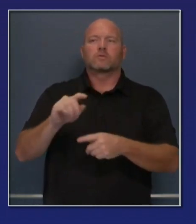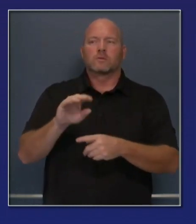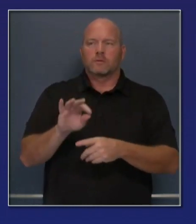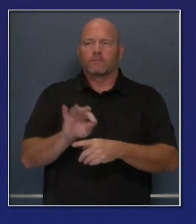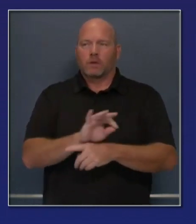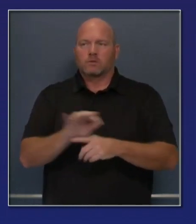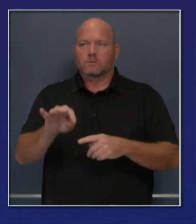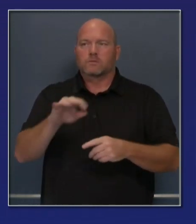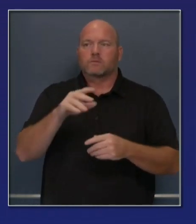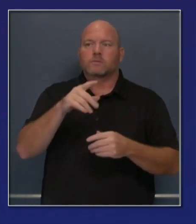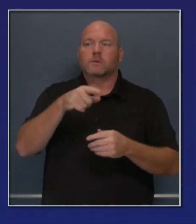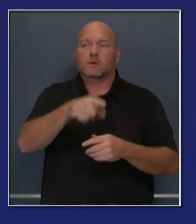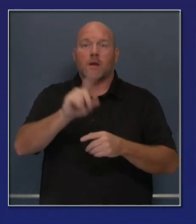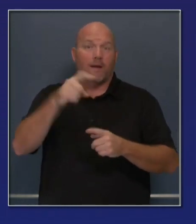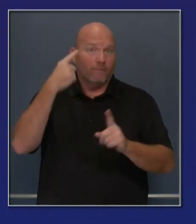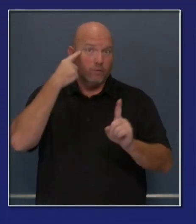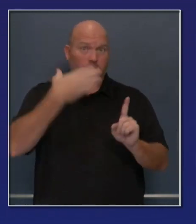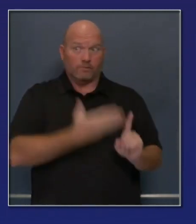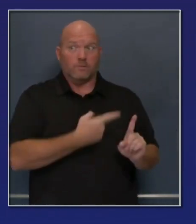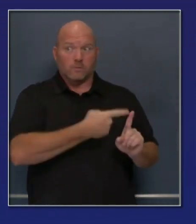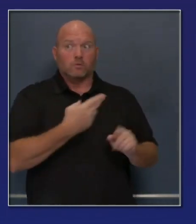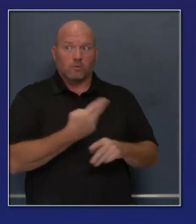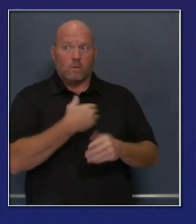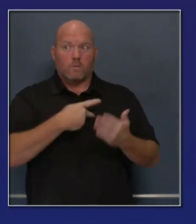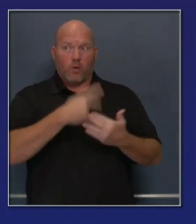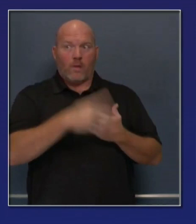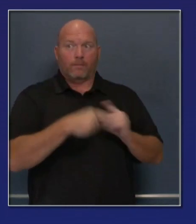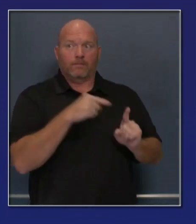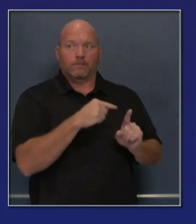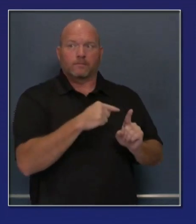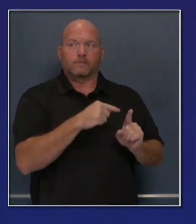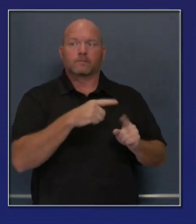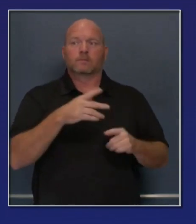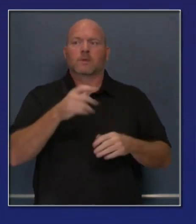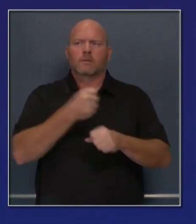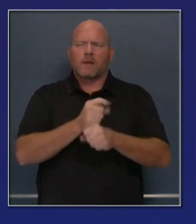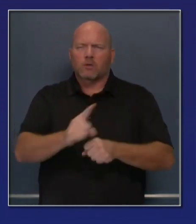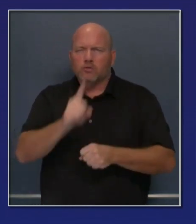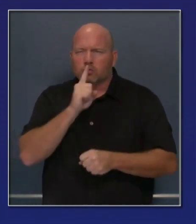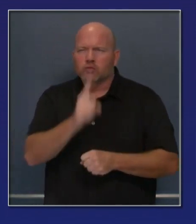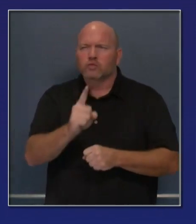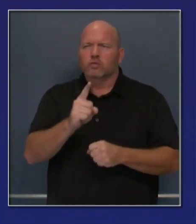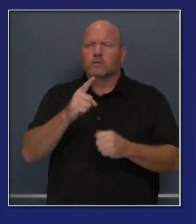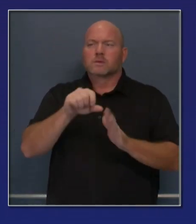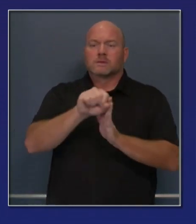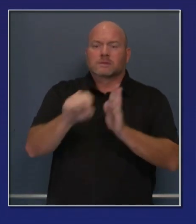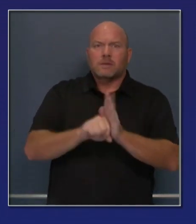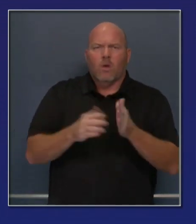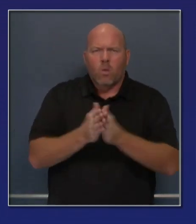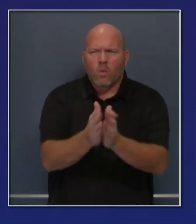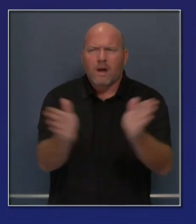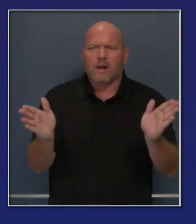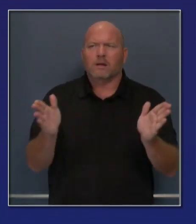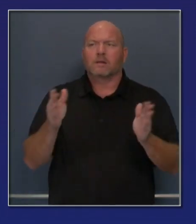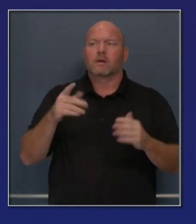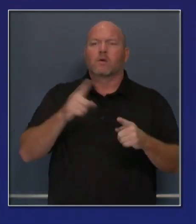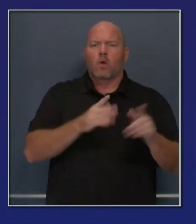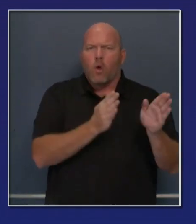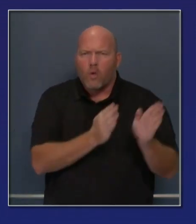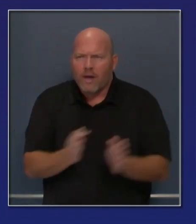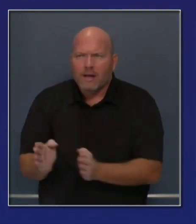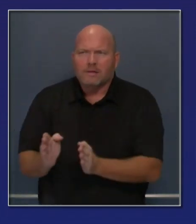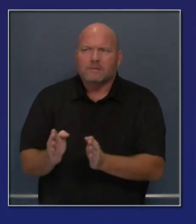that the governor really pushed us to create statewide to organize all of the case information and the contact tracing